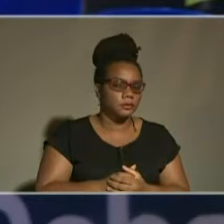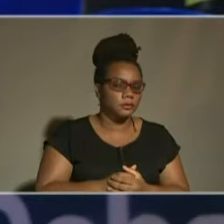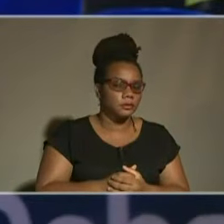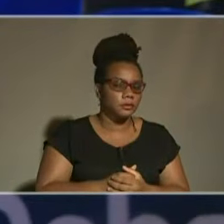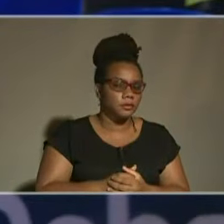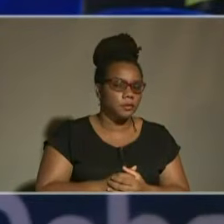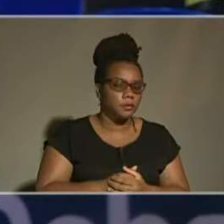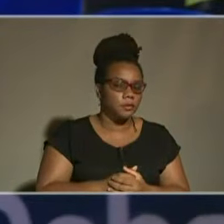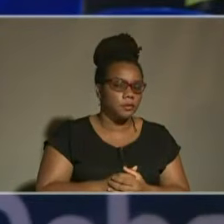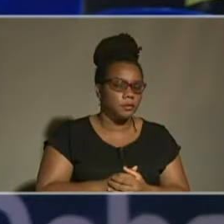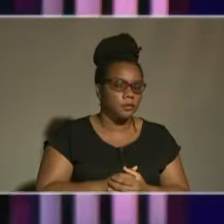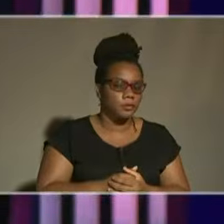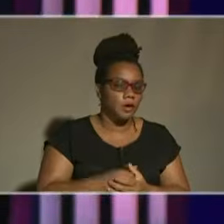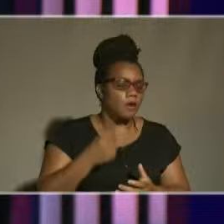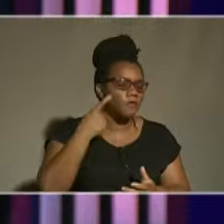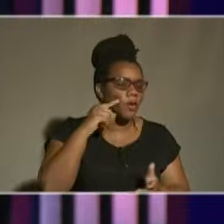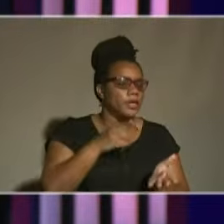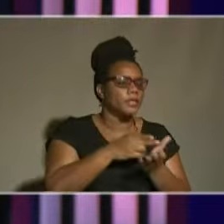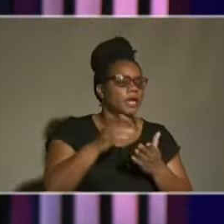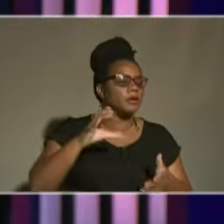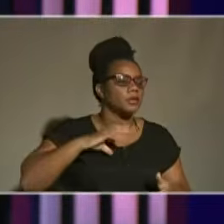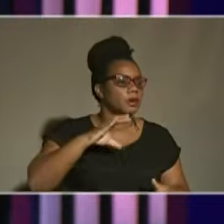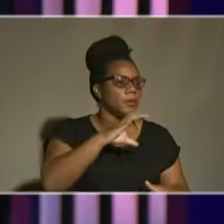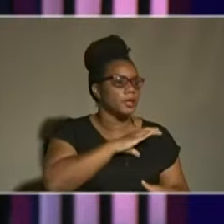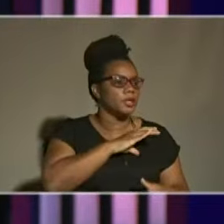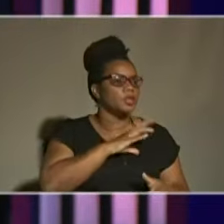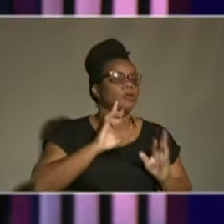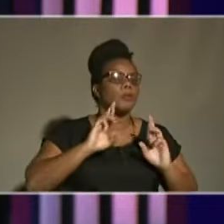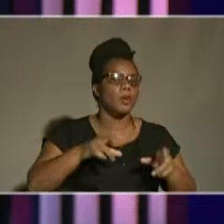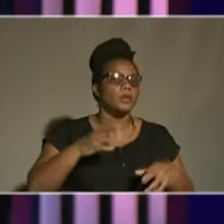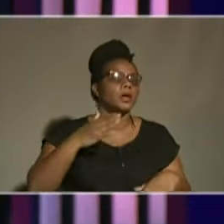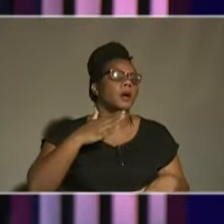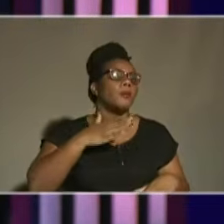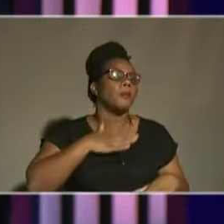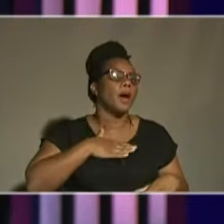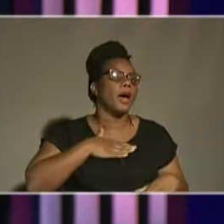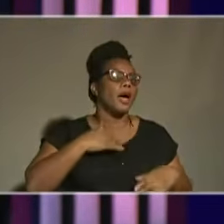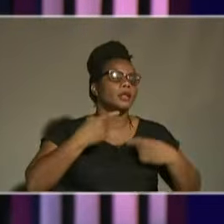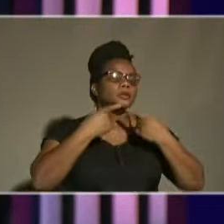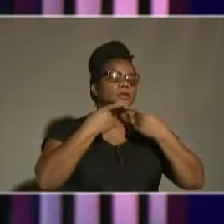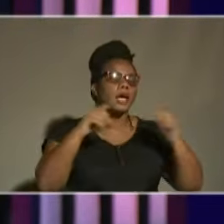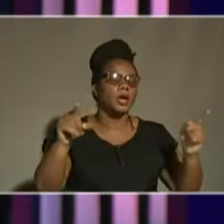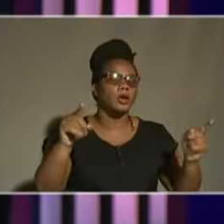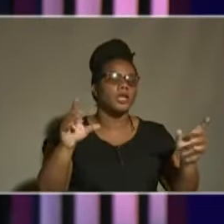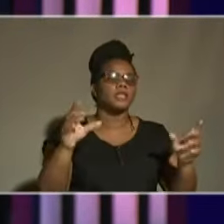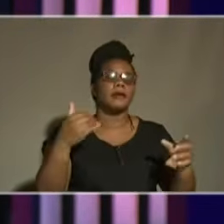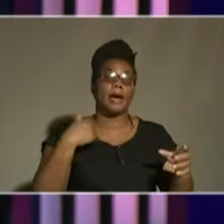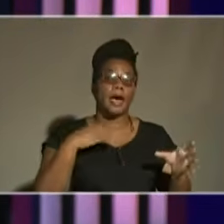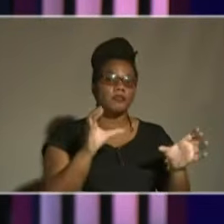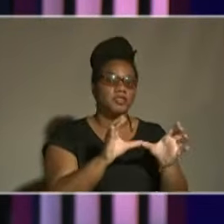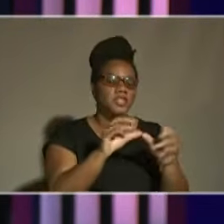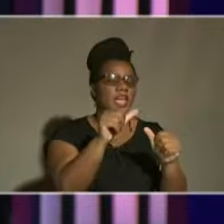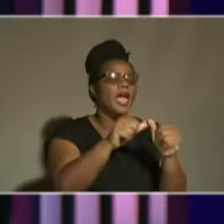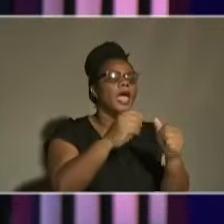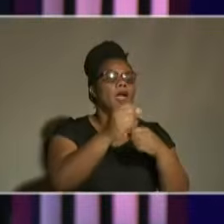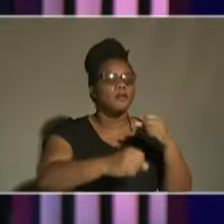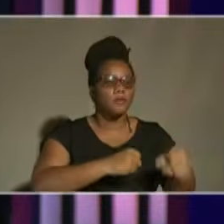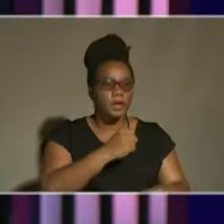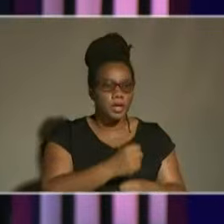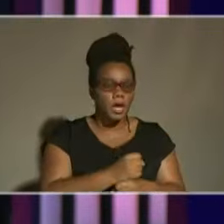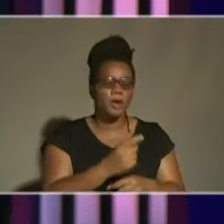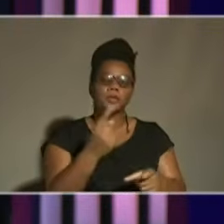terms of Integrity Commission reports, my declarations have been certified every year as being